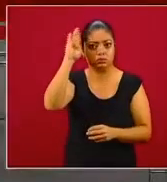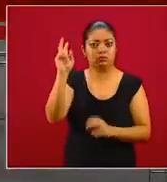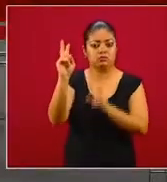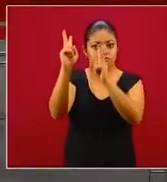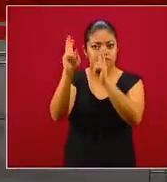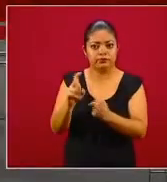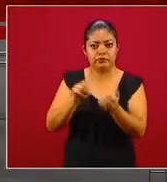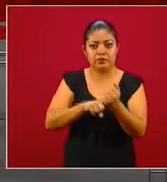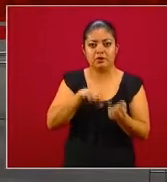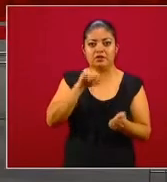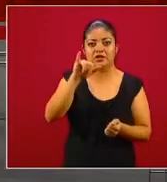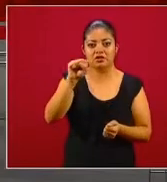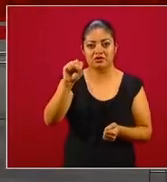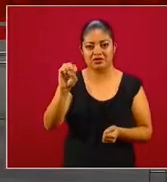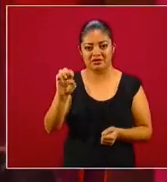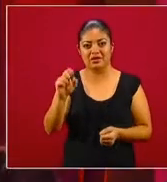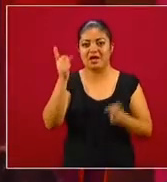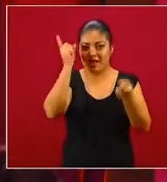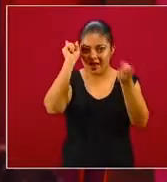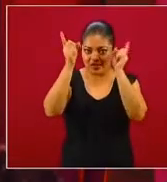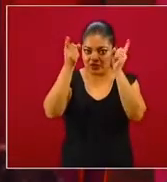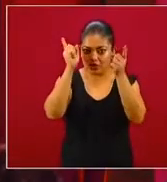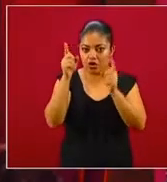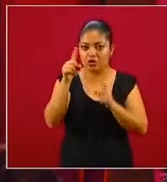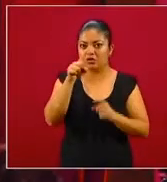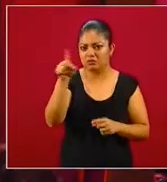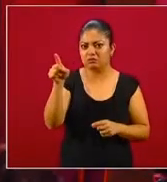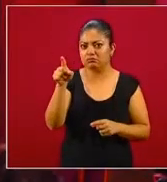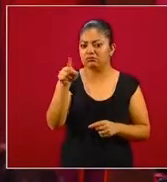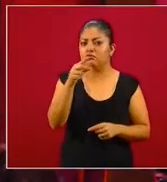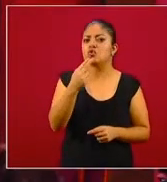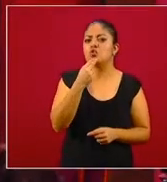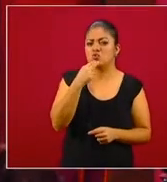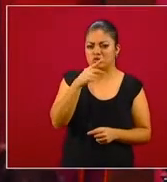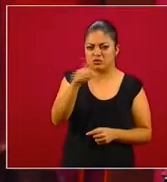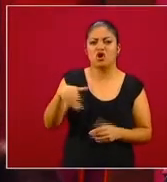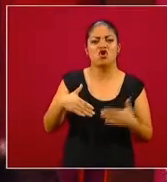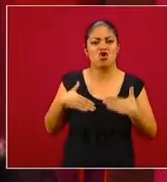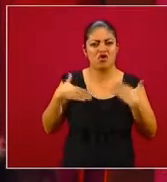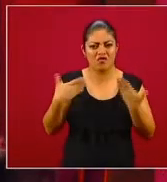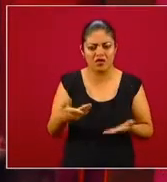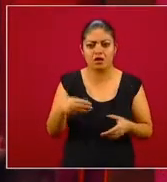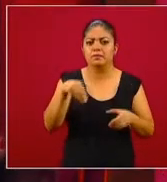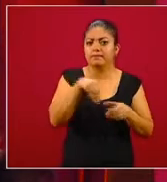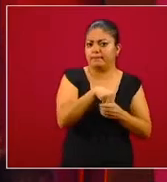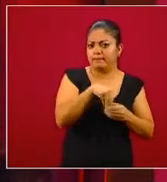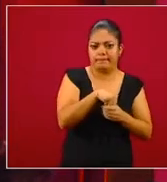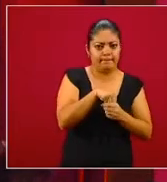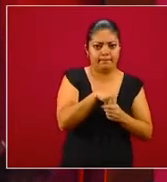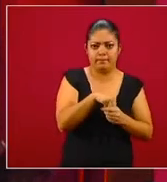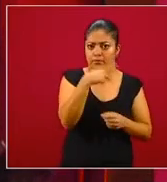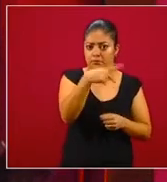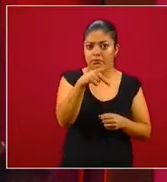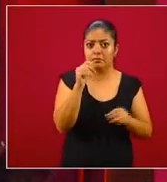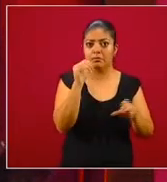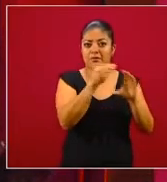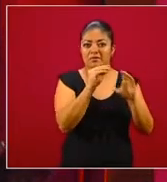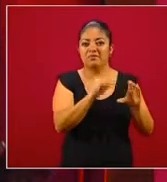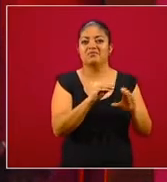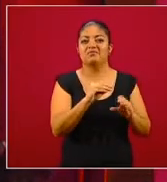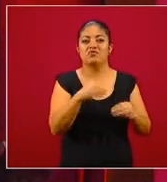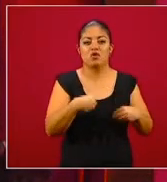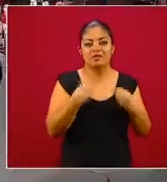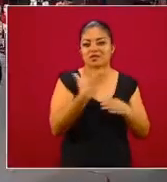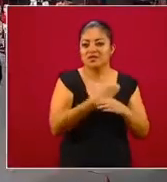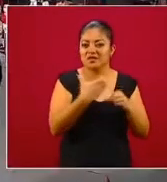sistema people we operativo have who have y downloaded para que this. la Use utilicen it. y tengan la confianza Trust de que sus us. datos Your están information protegidos is safe por with la us. It's ley. protected by